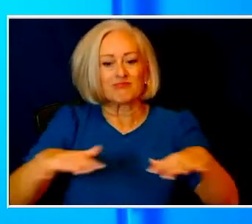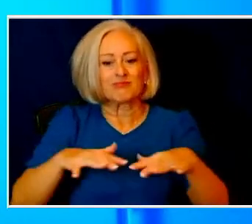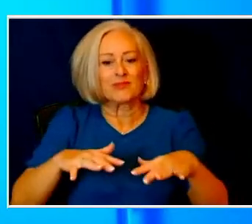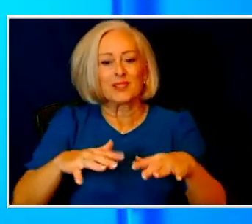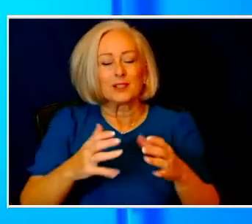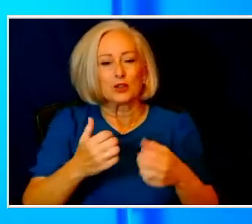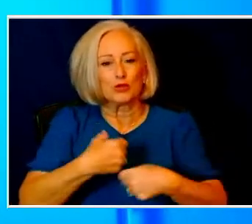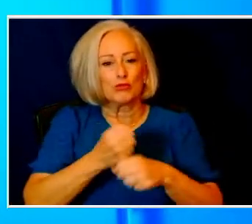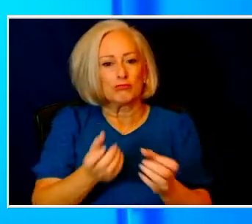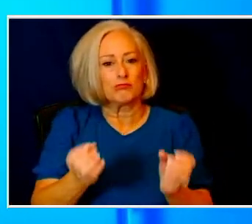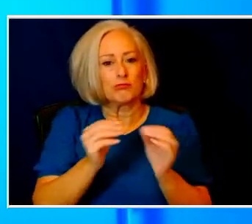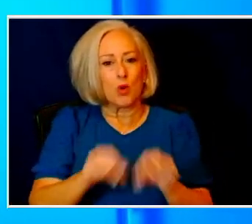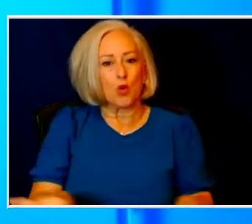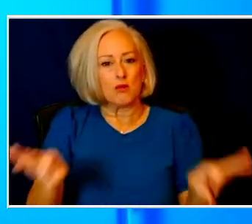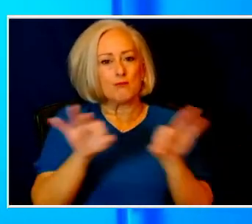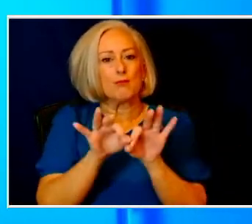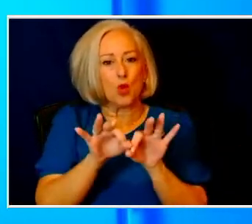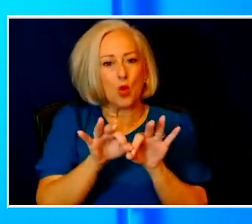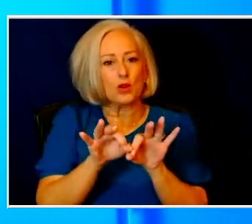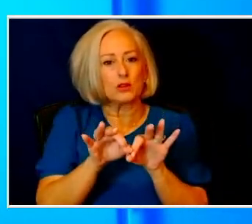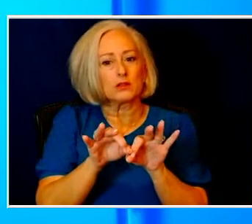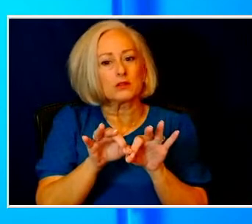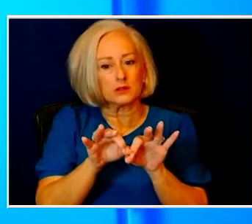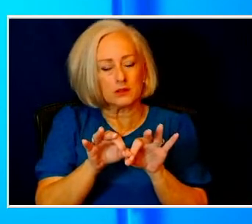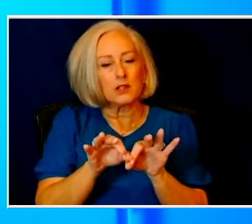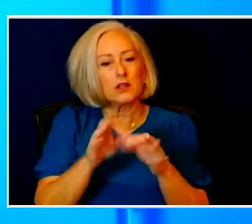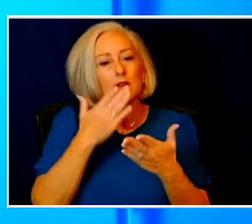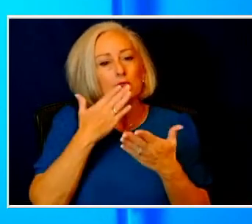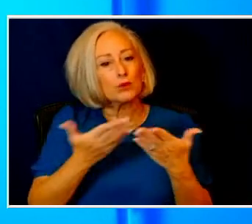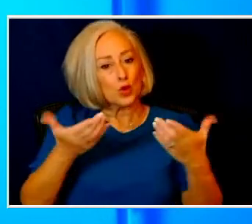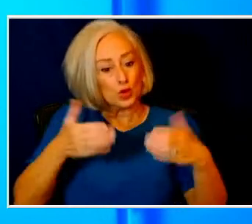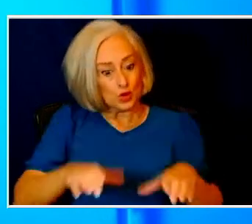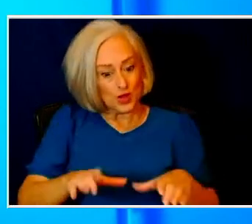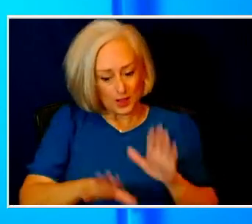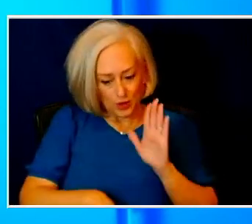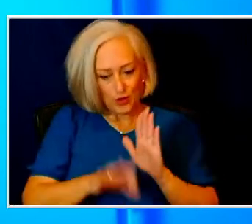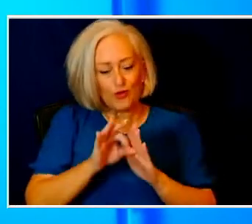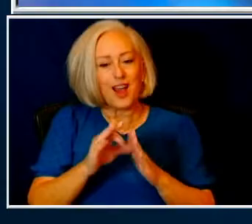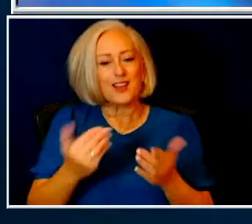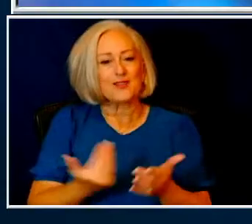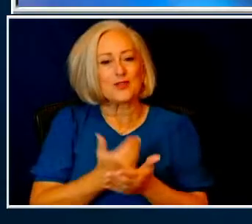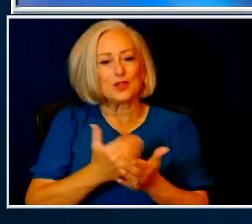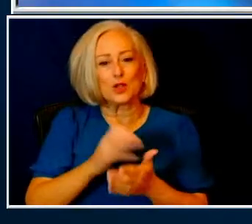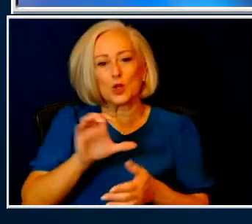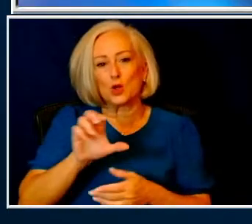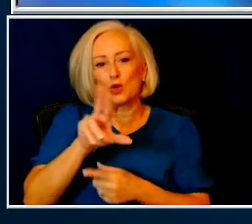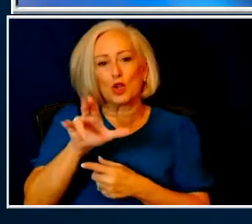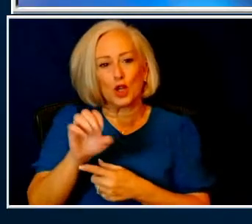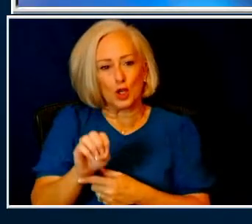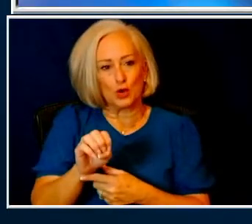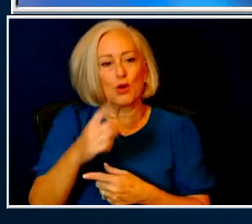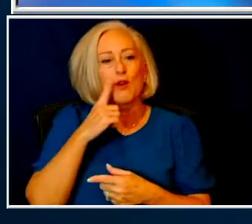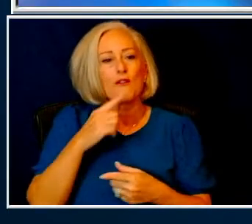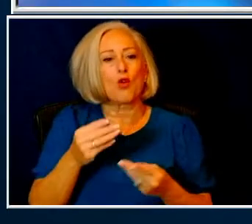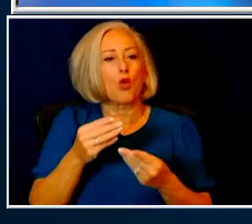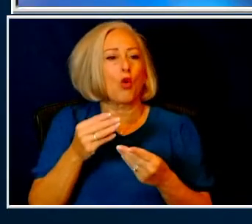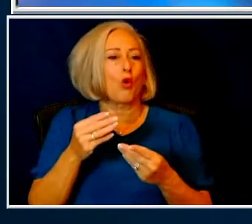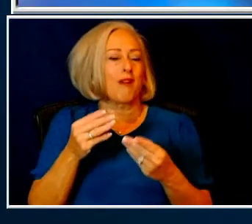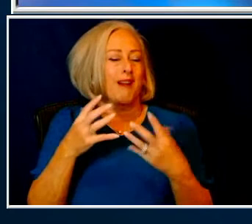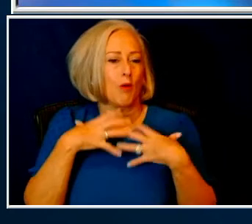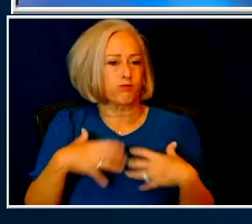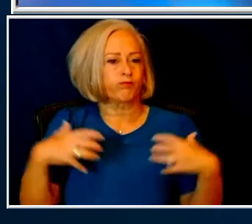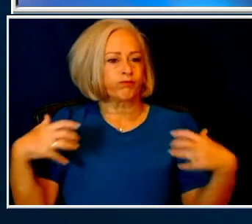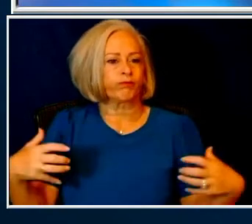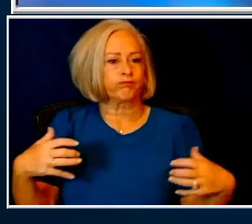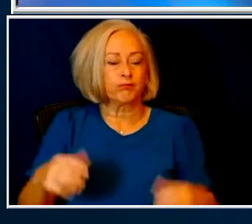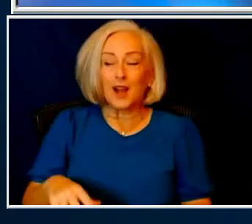and a more likely to find cures for obesity. You know what I think? I think that's an ad for coming to KU and doing